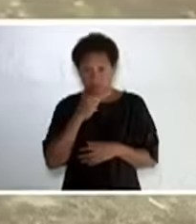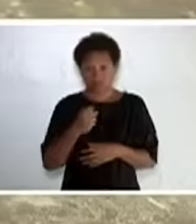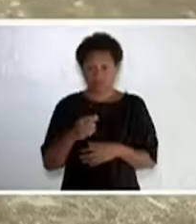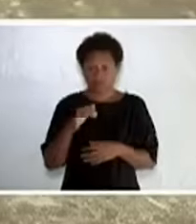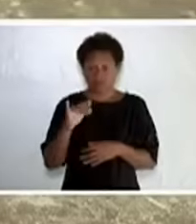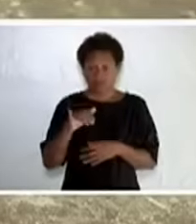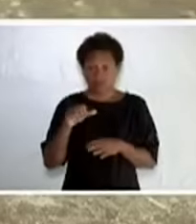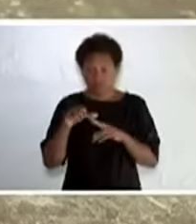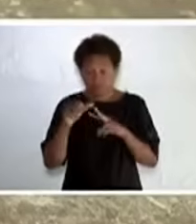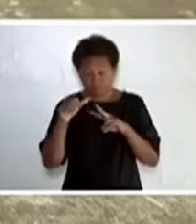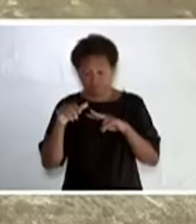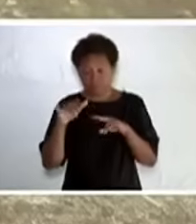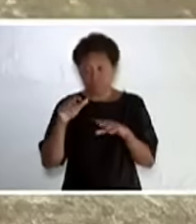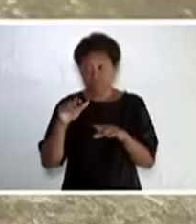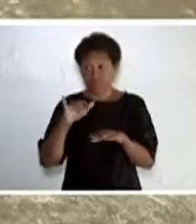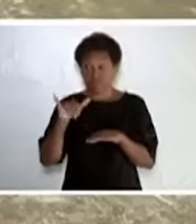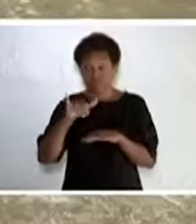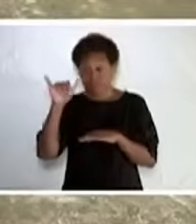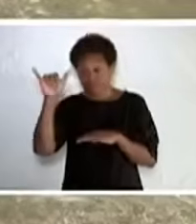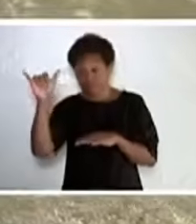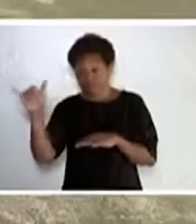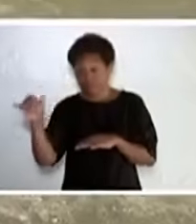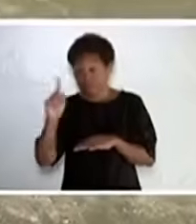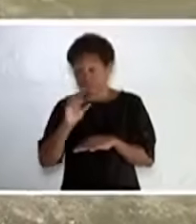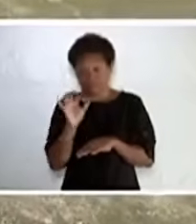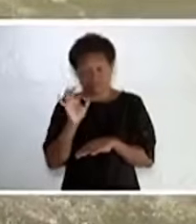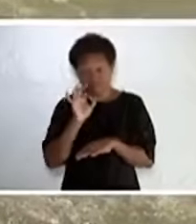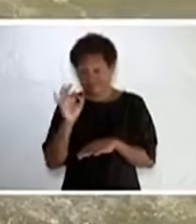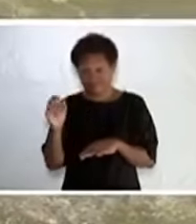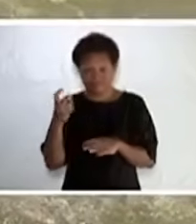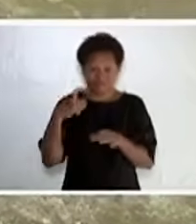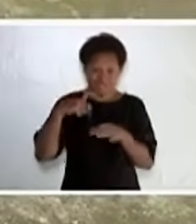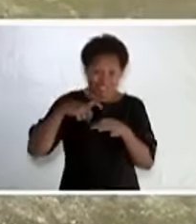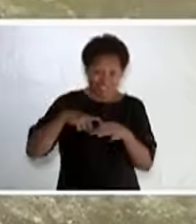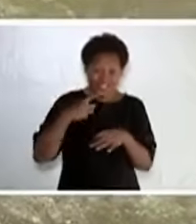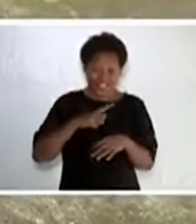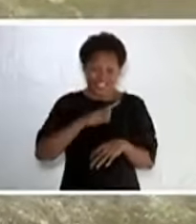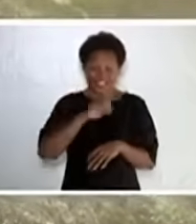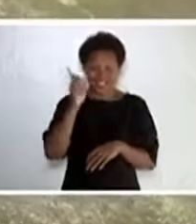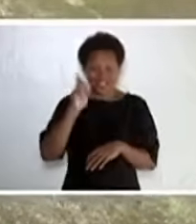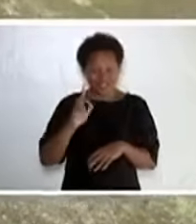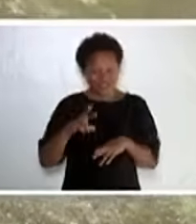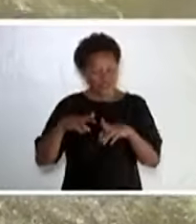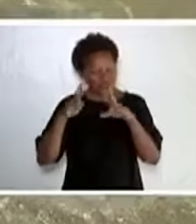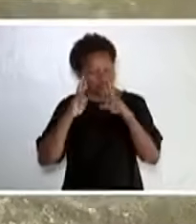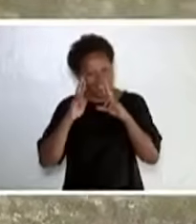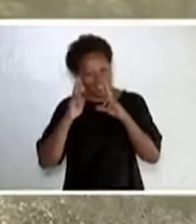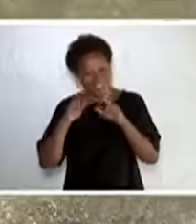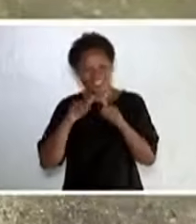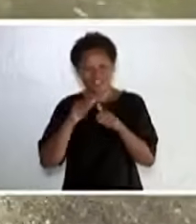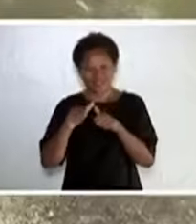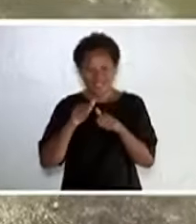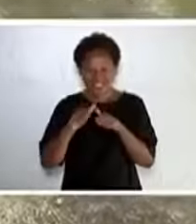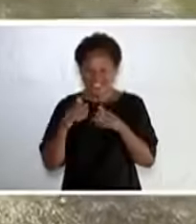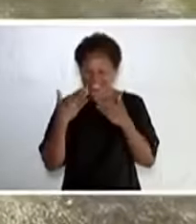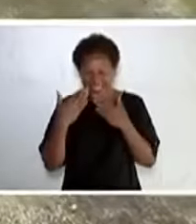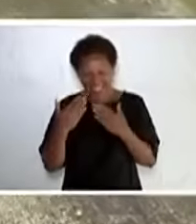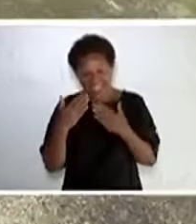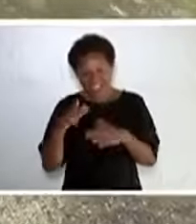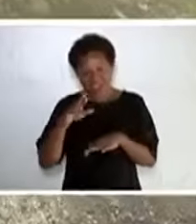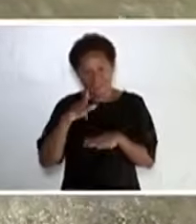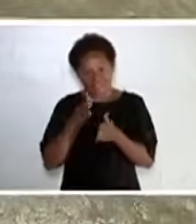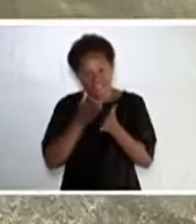deployed overseas and are unable to join us for today's celebrations. We wish them all the best and we thank them for their